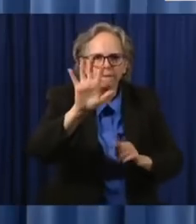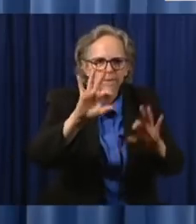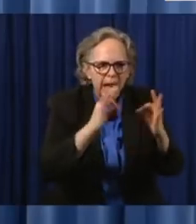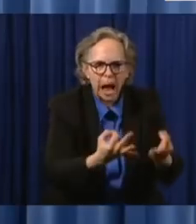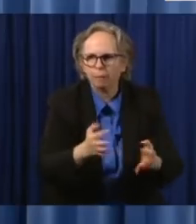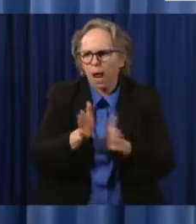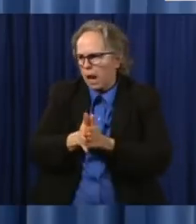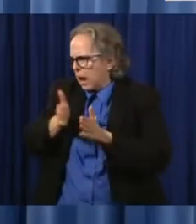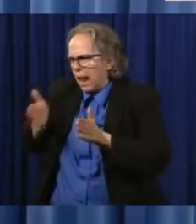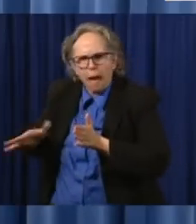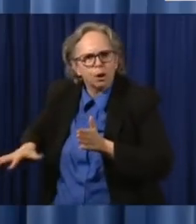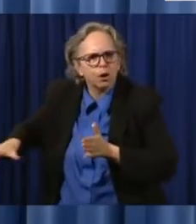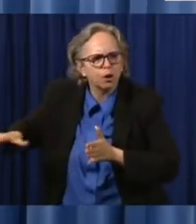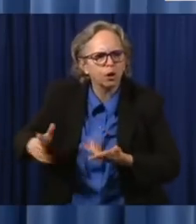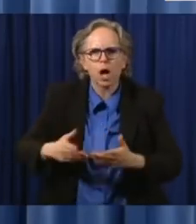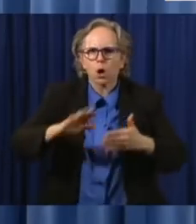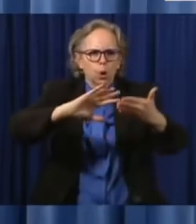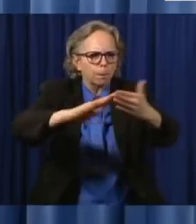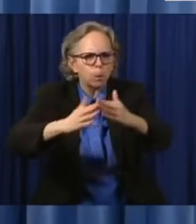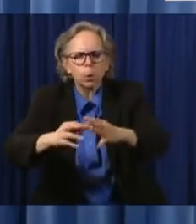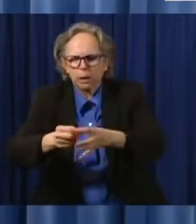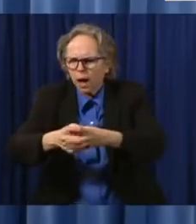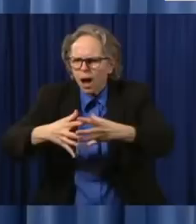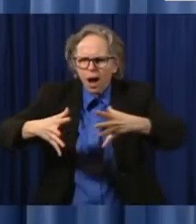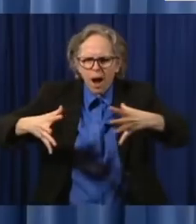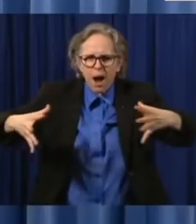they will help protect people you do not even know.